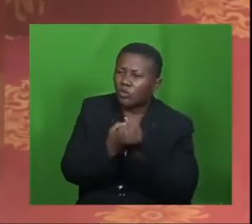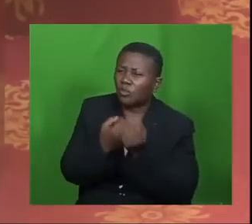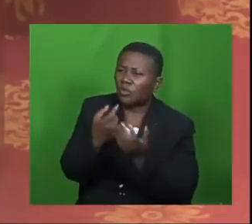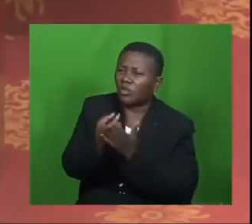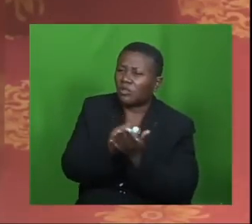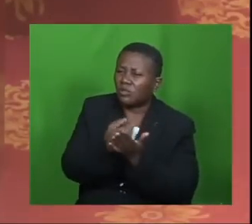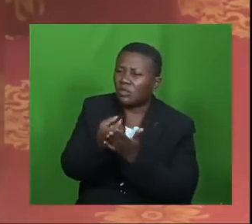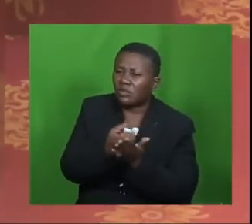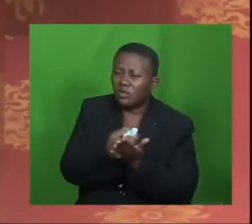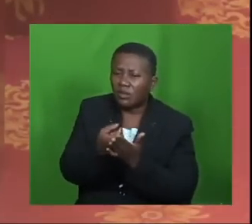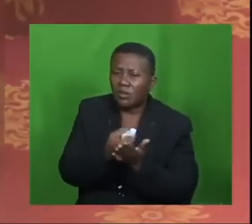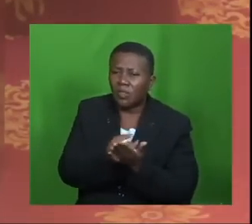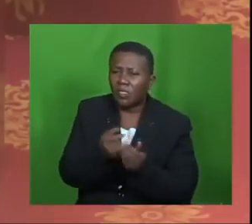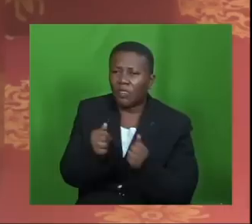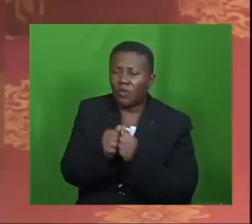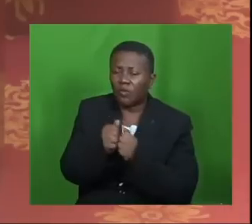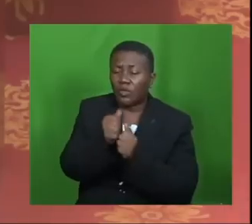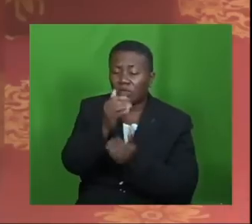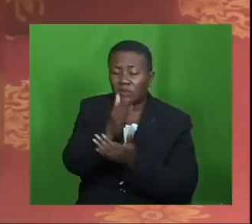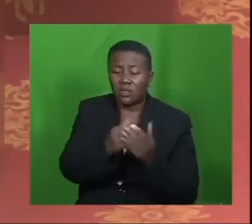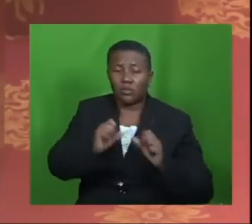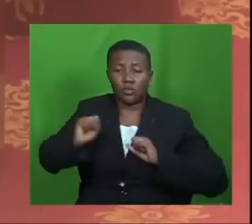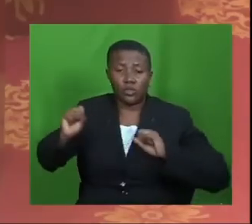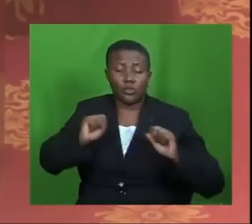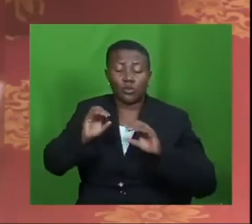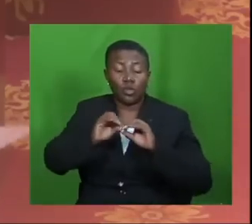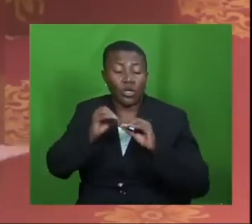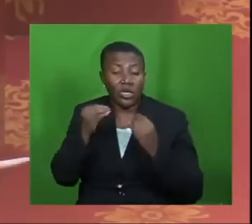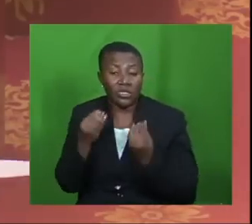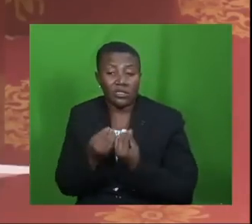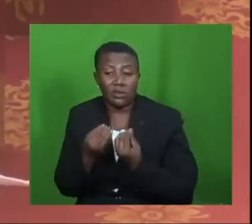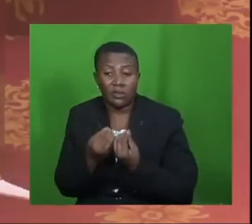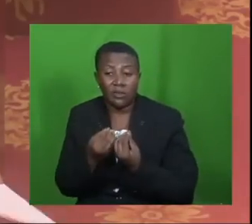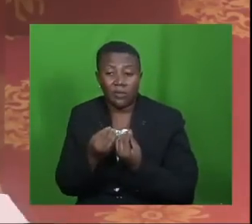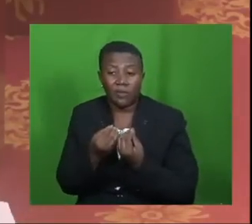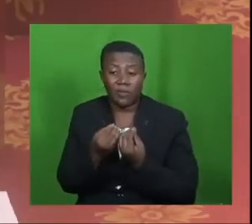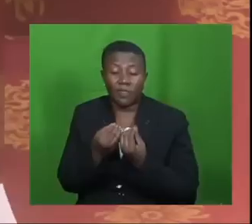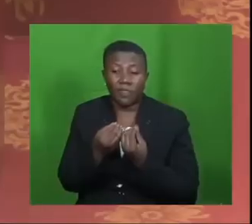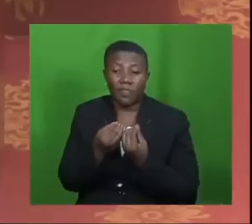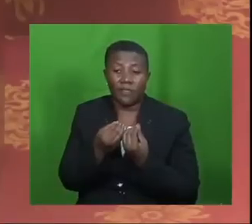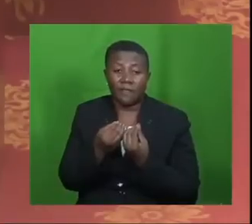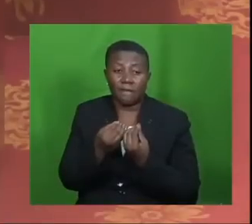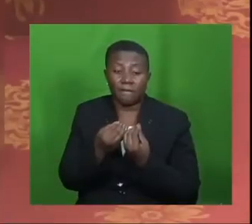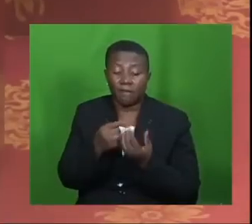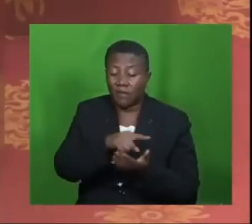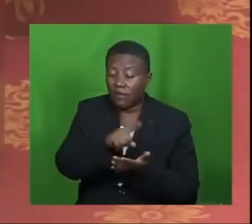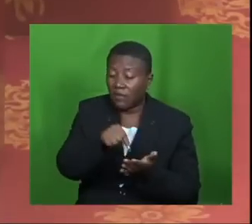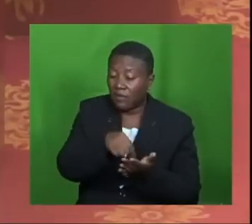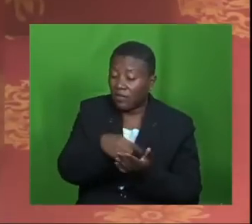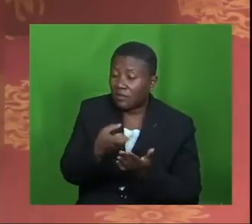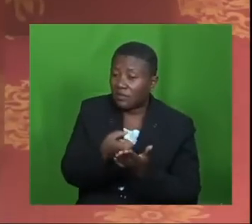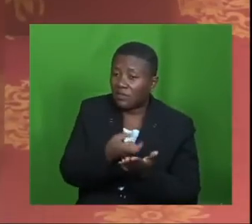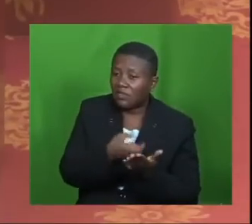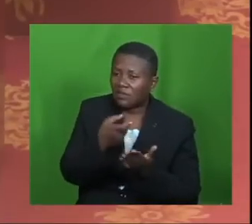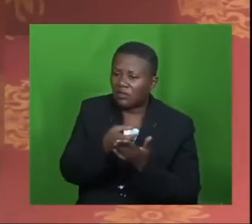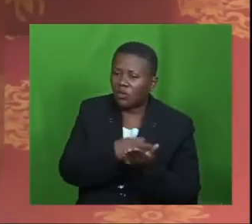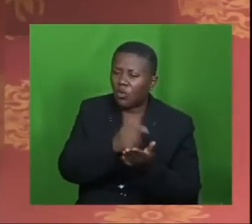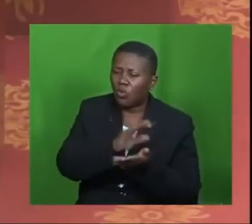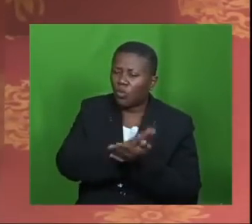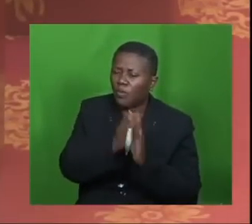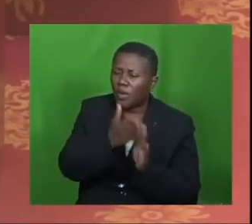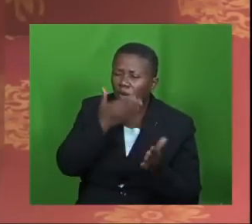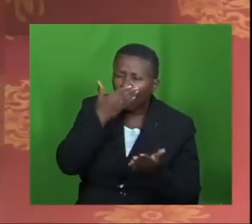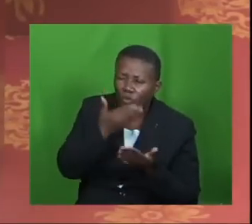Qatari sports organization. In the coming months, these discussions will intensify, and it is our hope that government